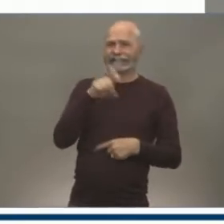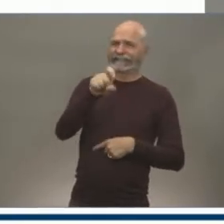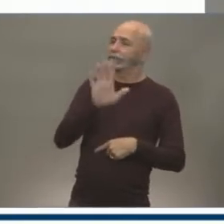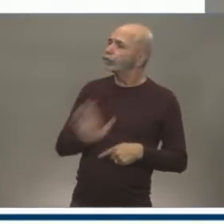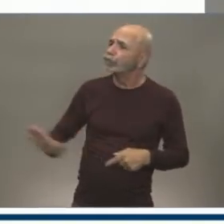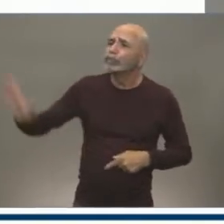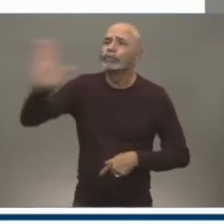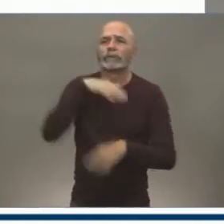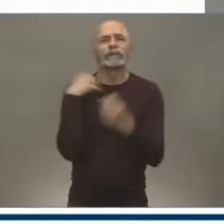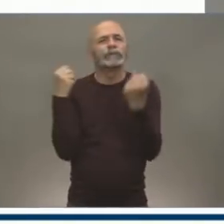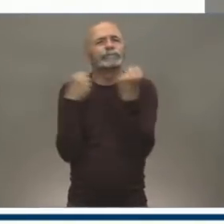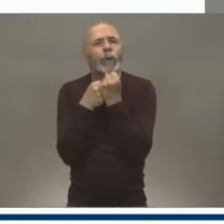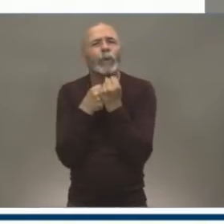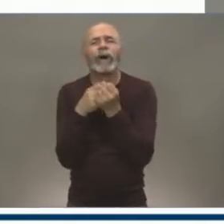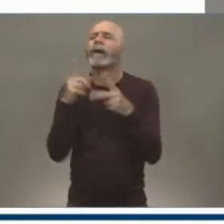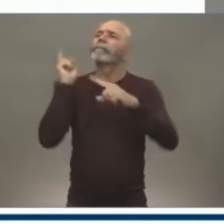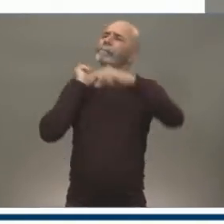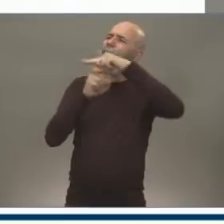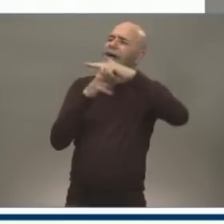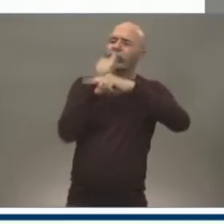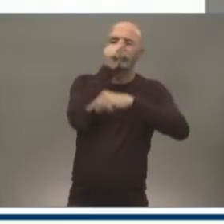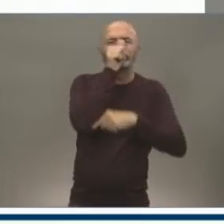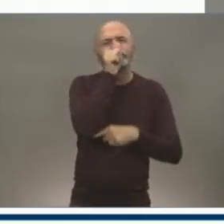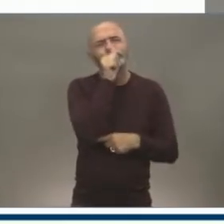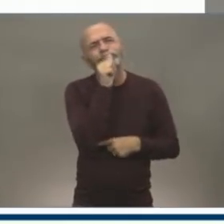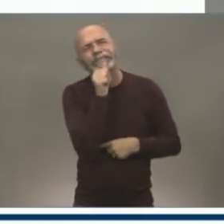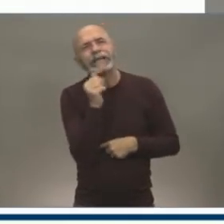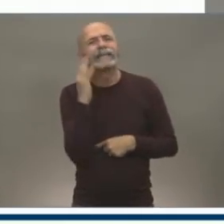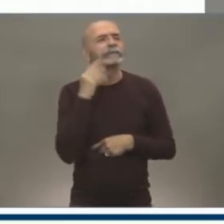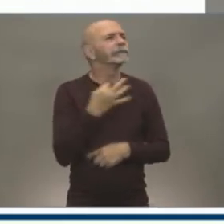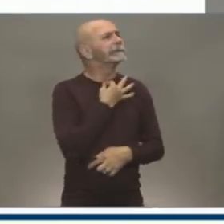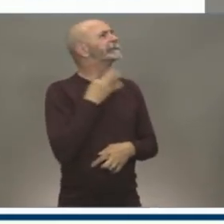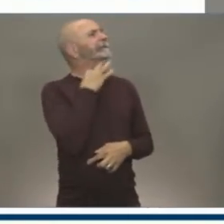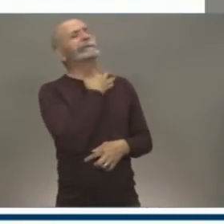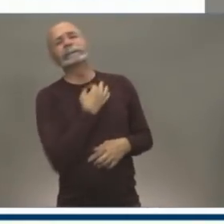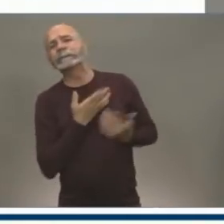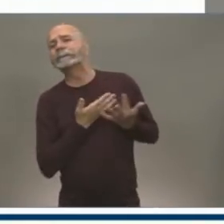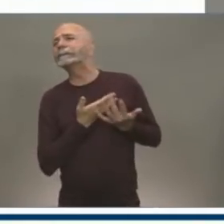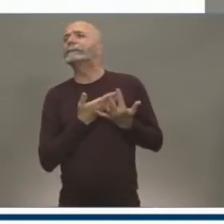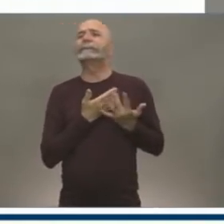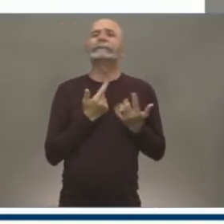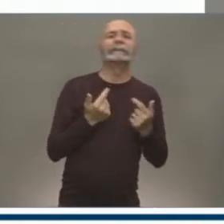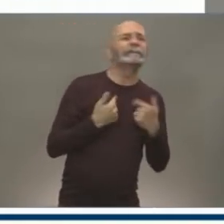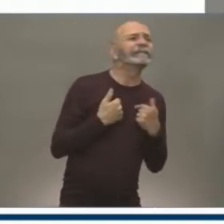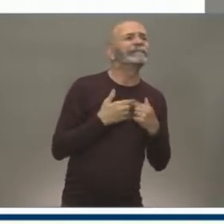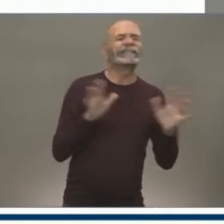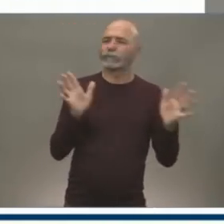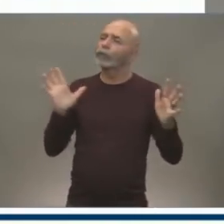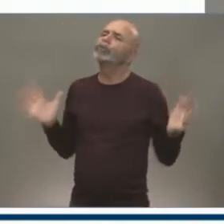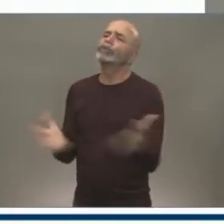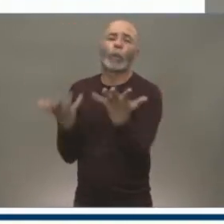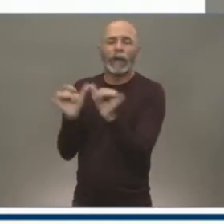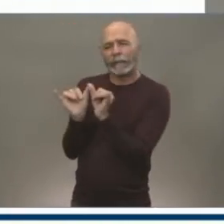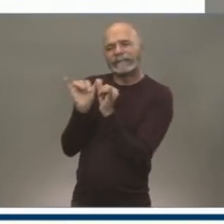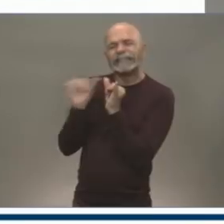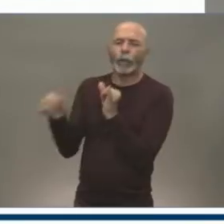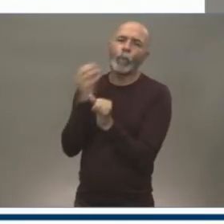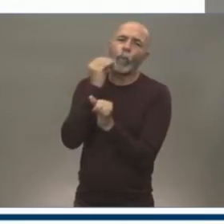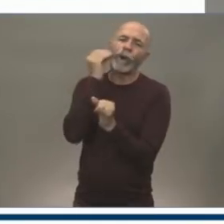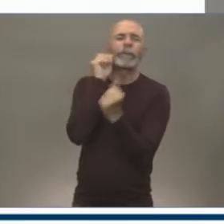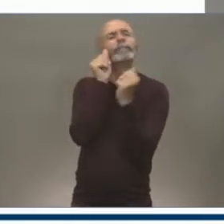you. While you're waiting, if you believe you're a close contact, just stay isolated at home. We need your help on